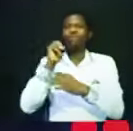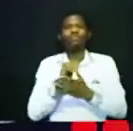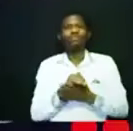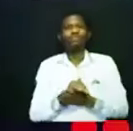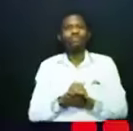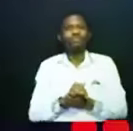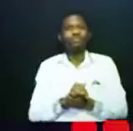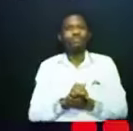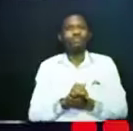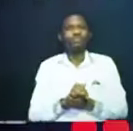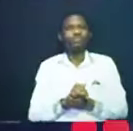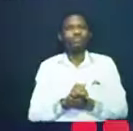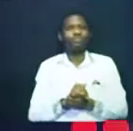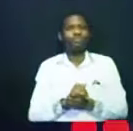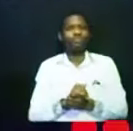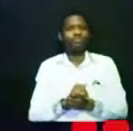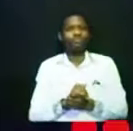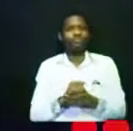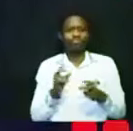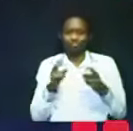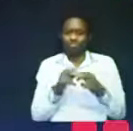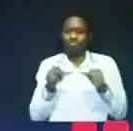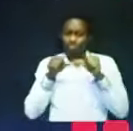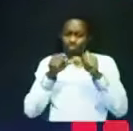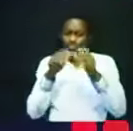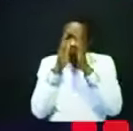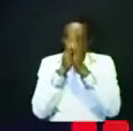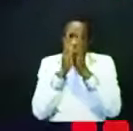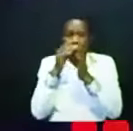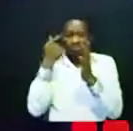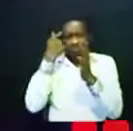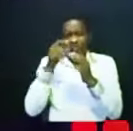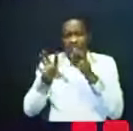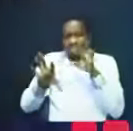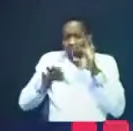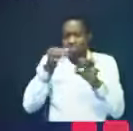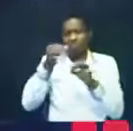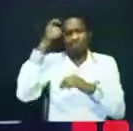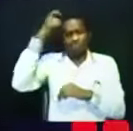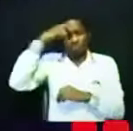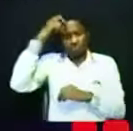believe. So let's keep praying for the spirit of wisdom